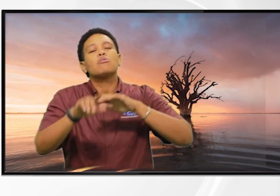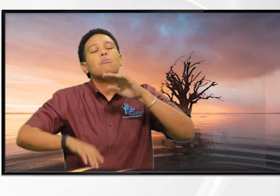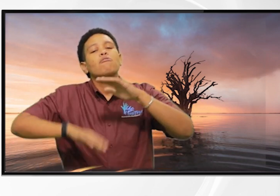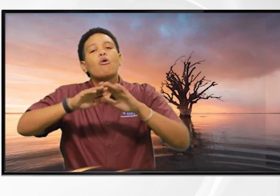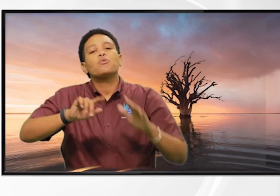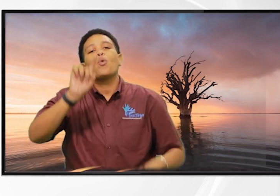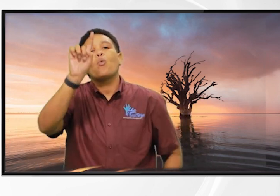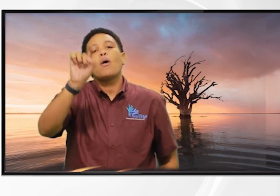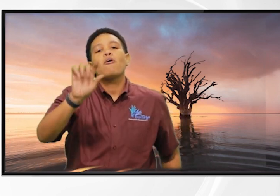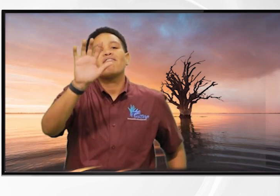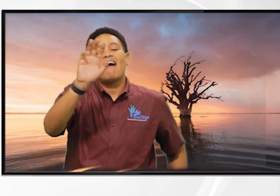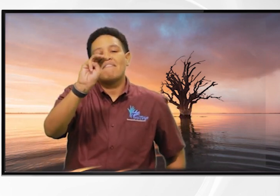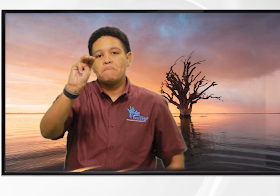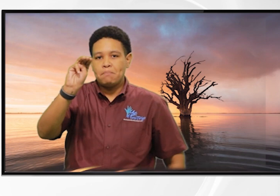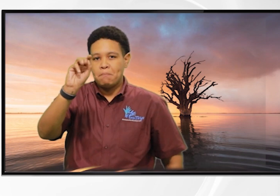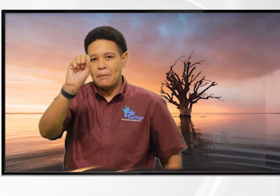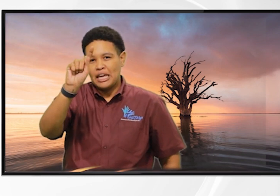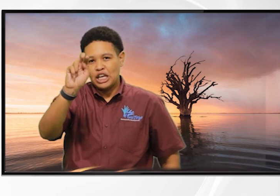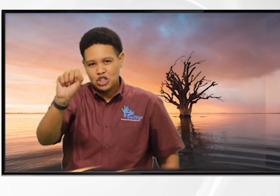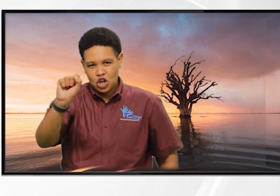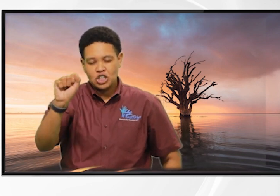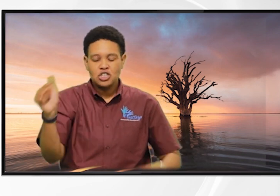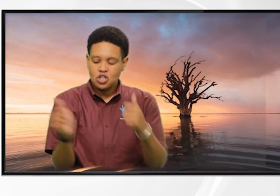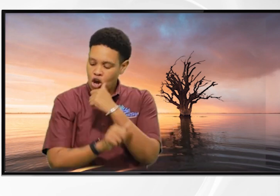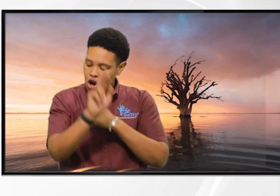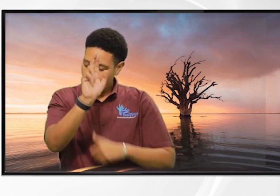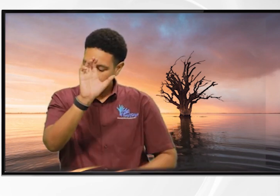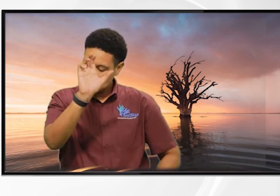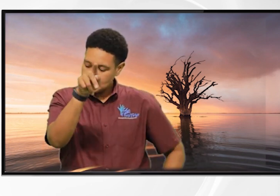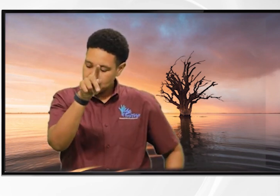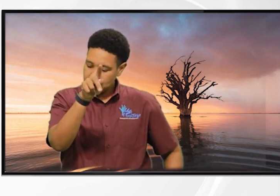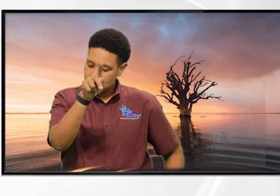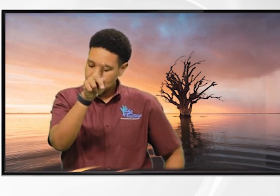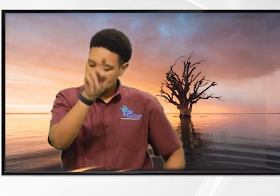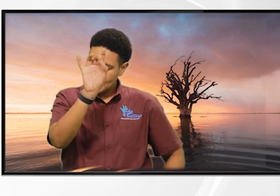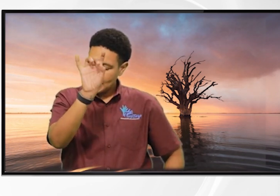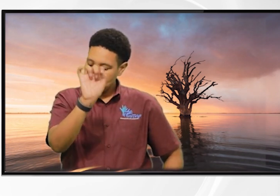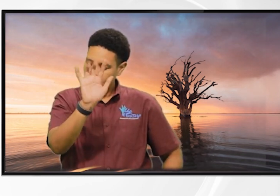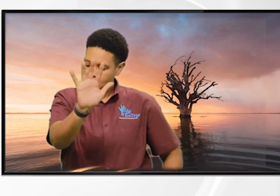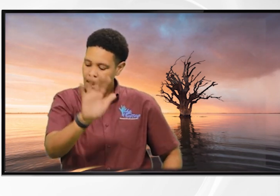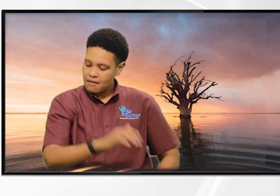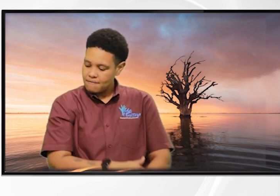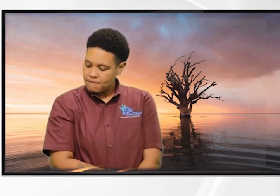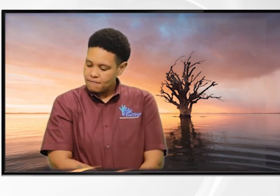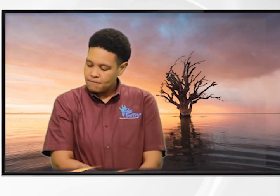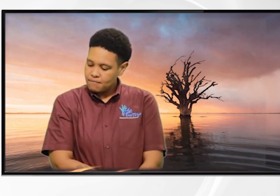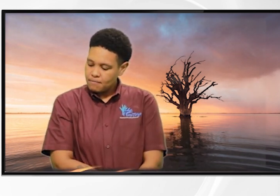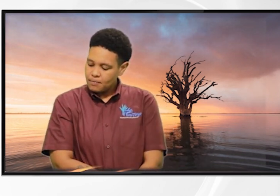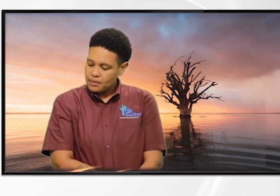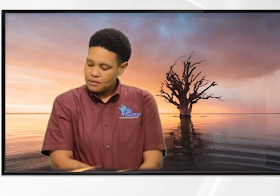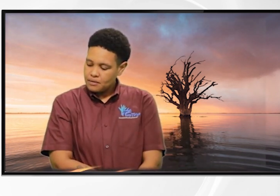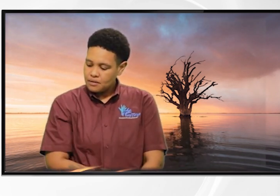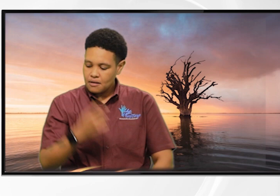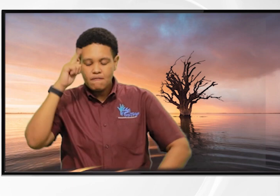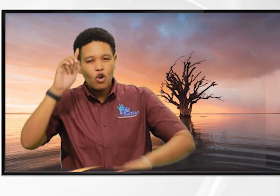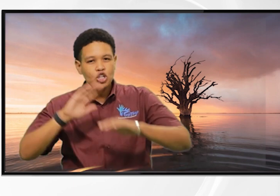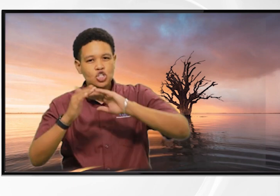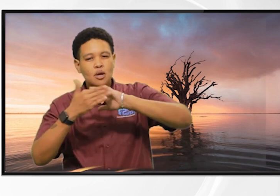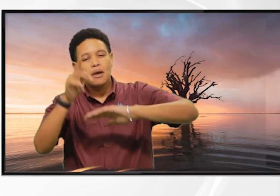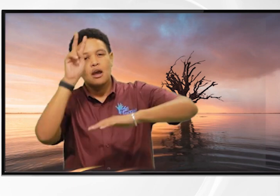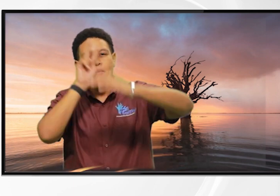to 1.5 meter under RCP 8.5. For